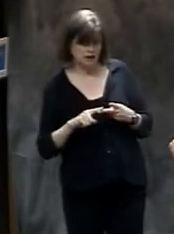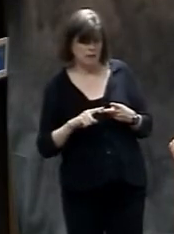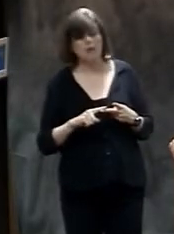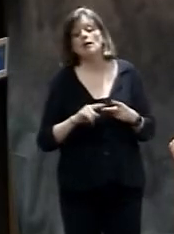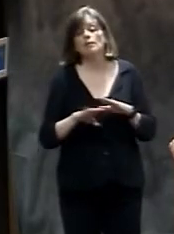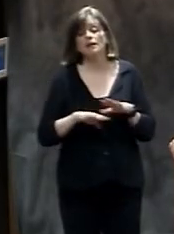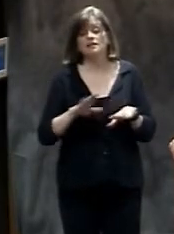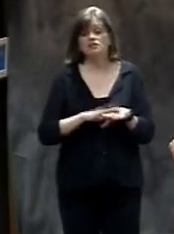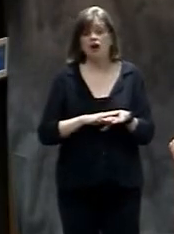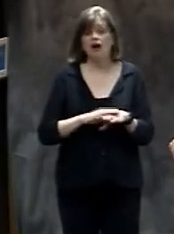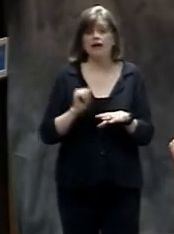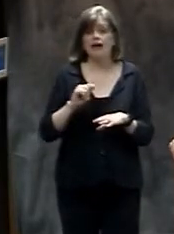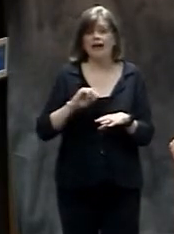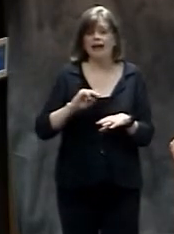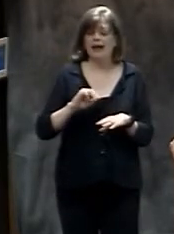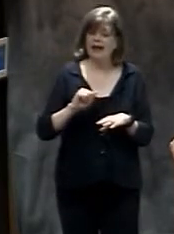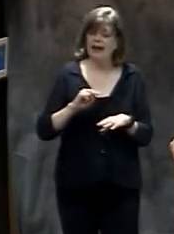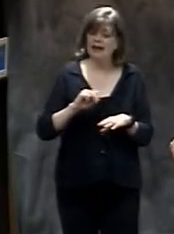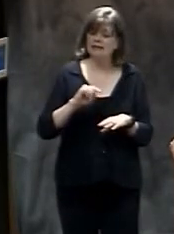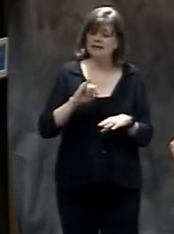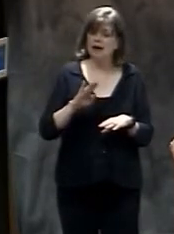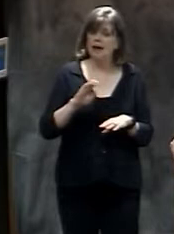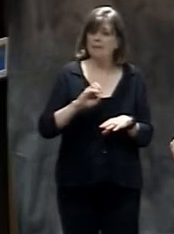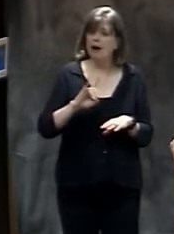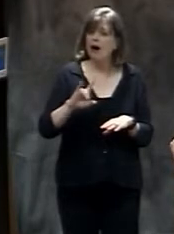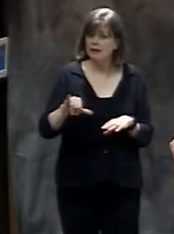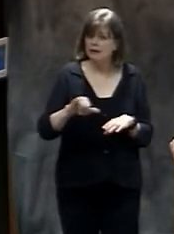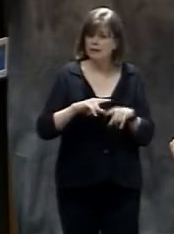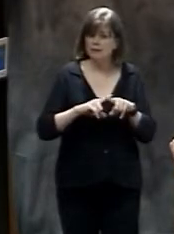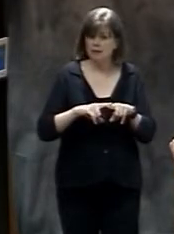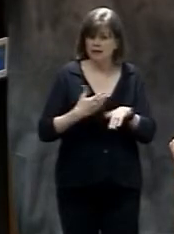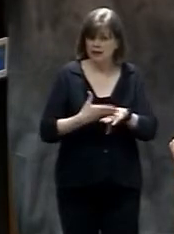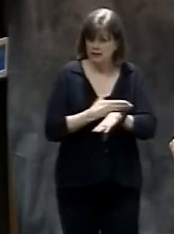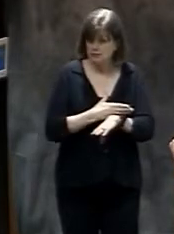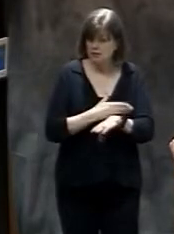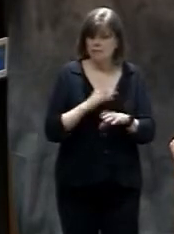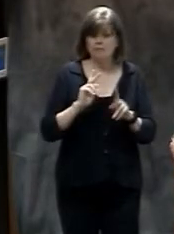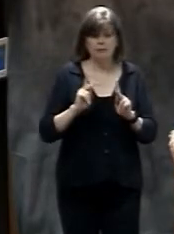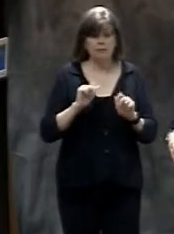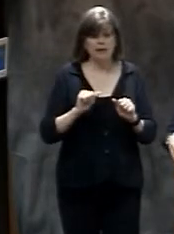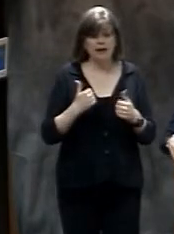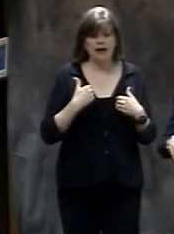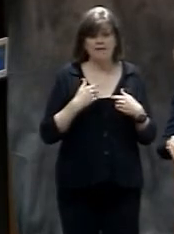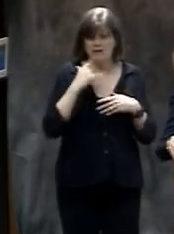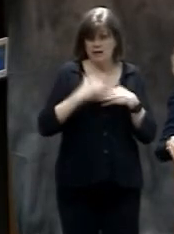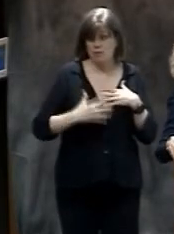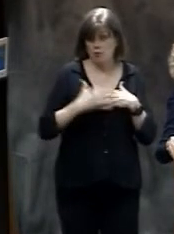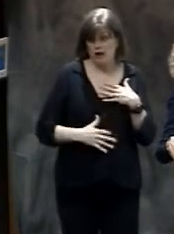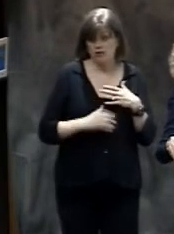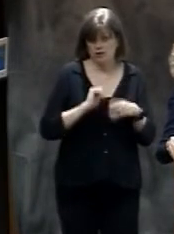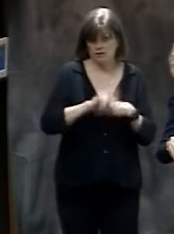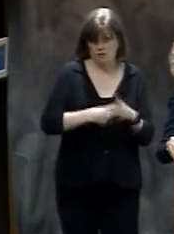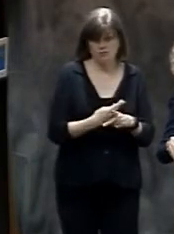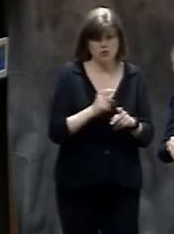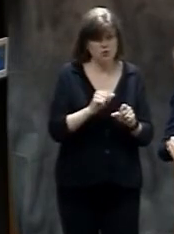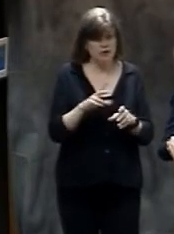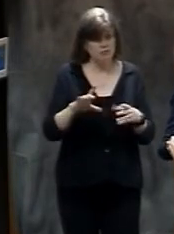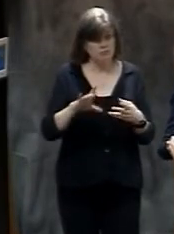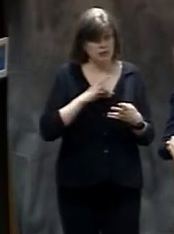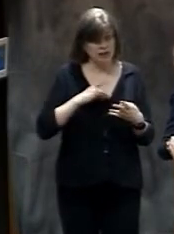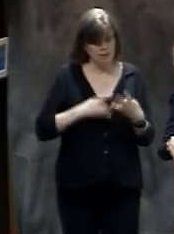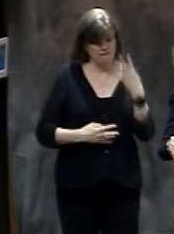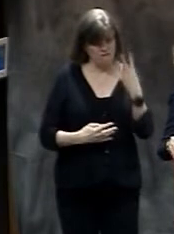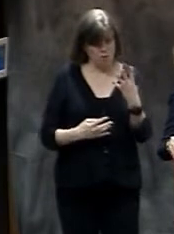antibody-dependent enhancement, people can have a hemorrhagic form. So you can get this virus 4 times. You can see from the pie chart